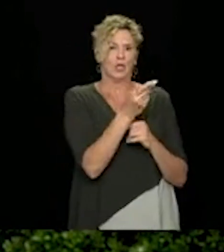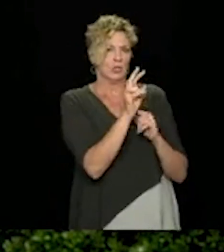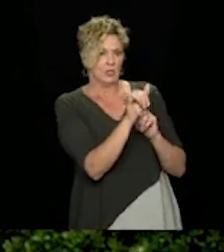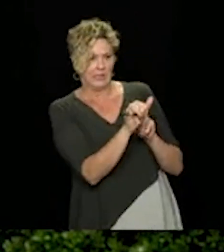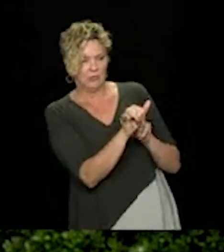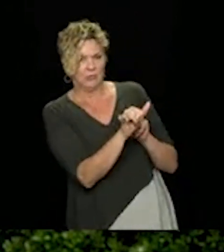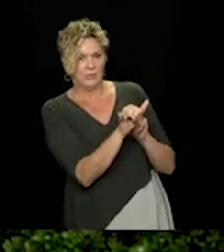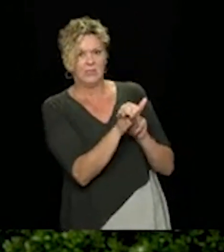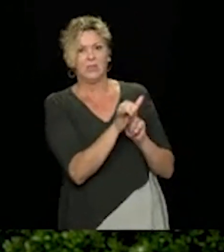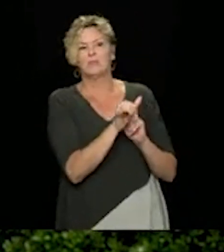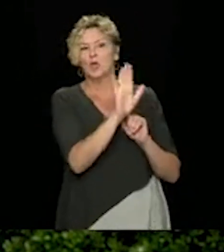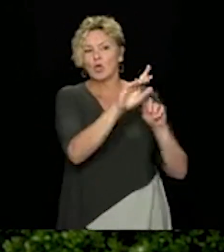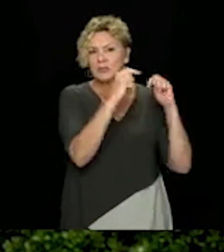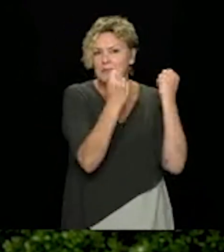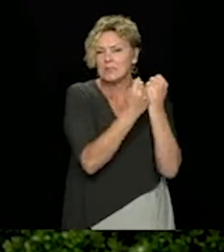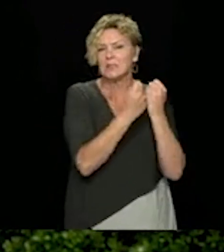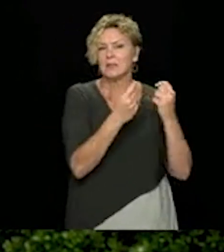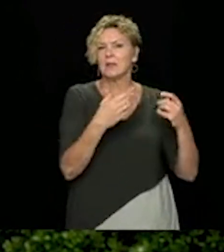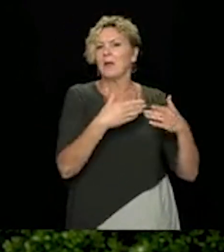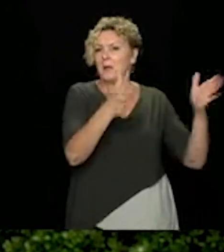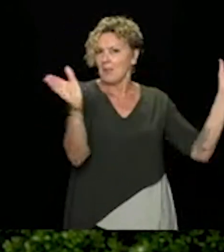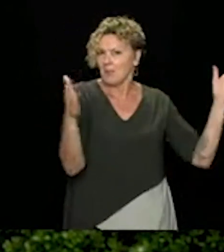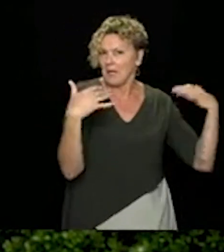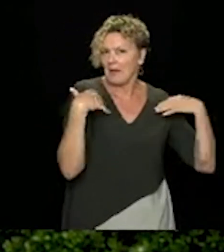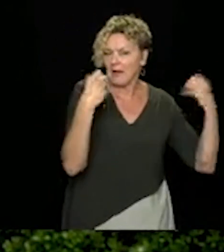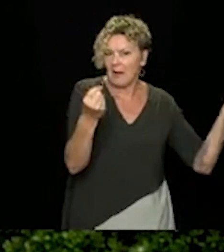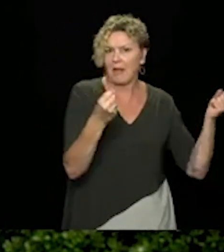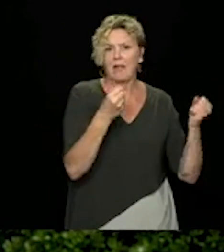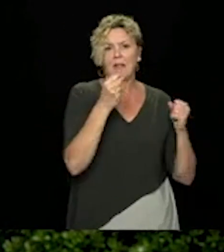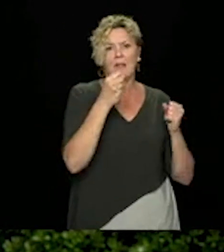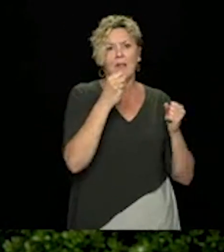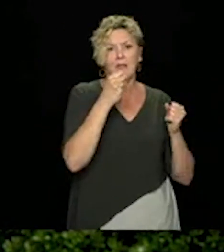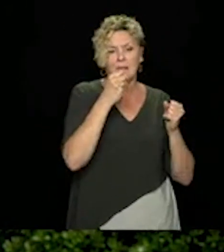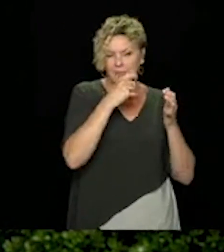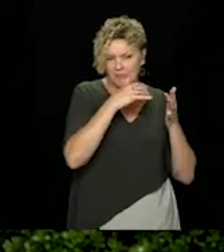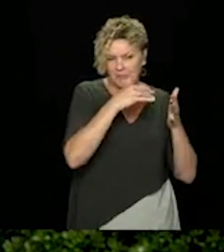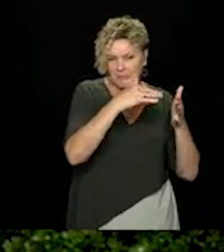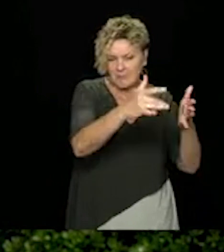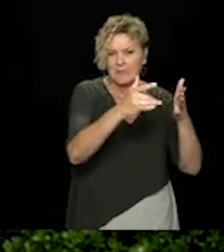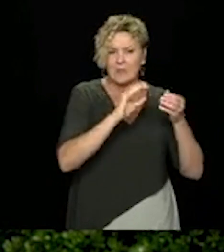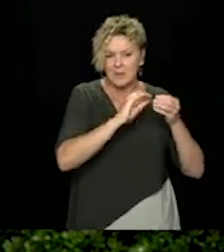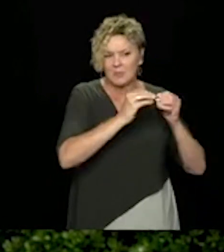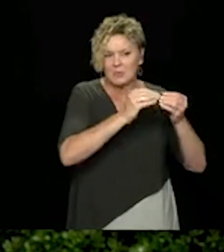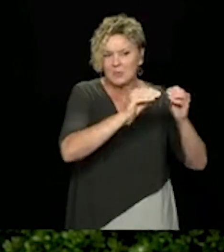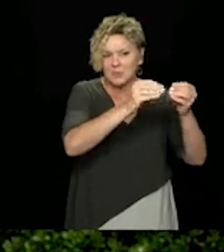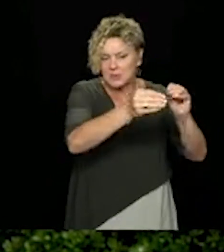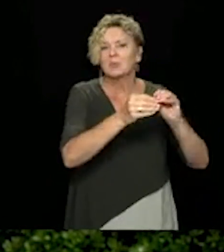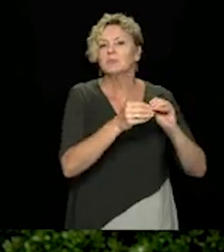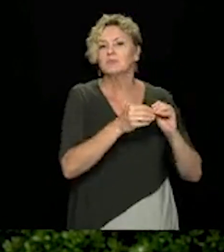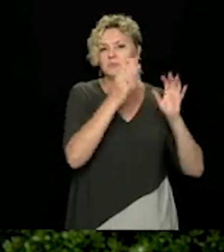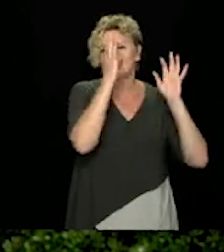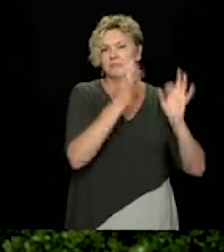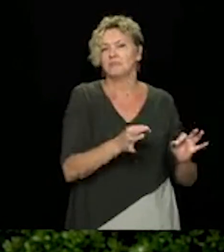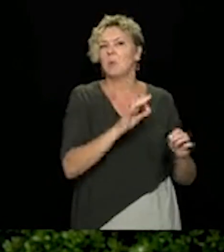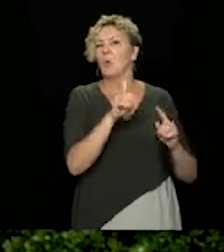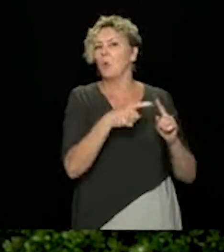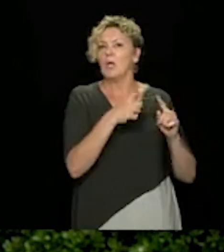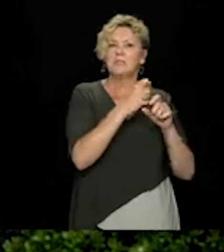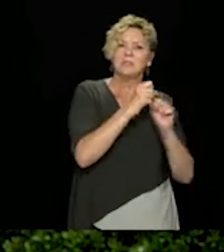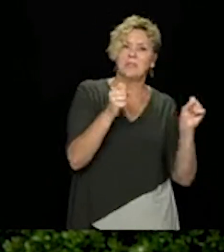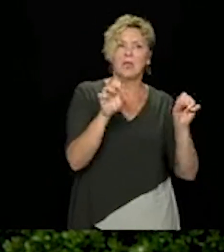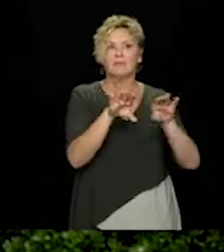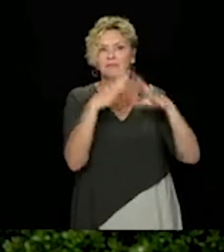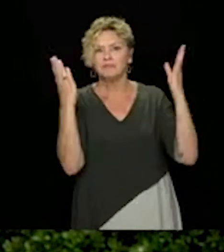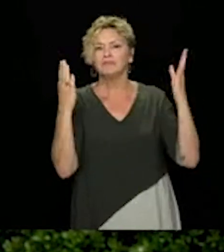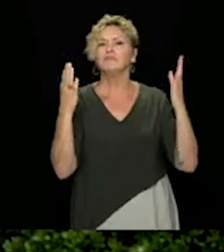based on advice from Dr. Henry and her team that internal travel can begin. We have Destinations BC has been working on